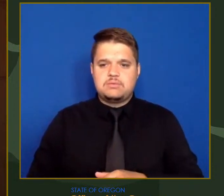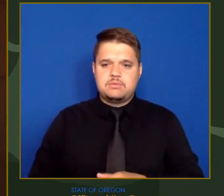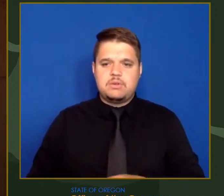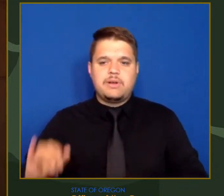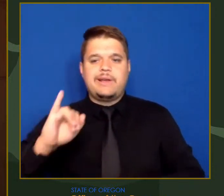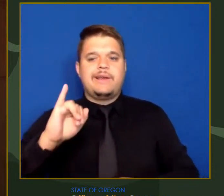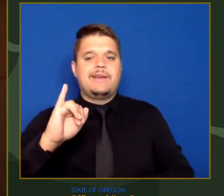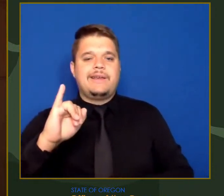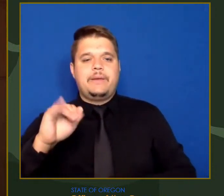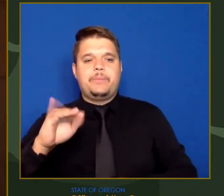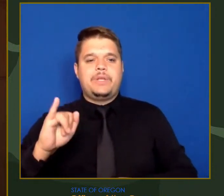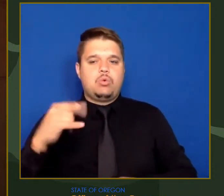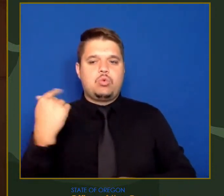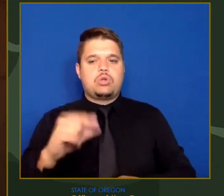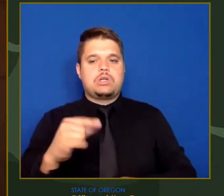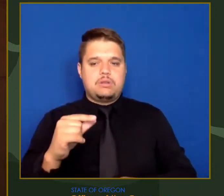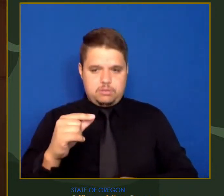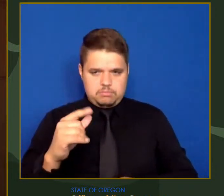Amy.